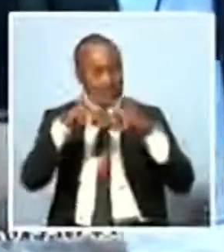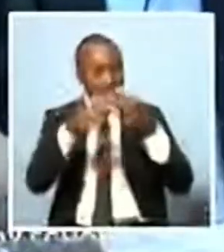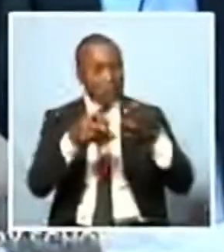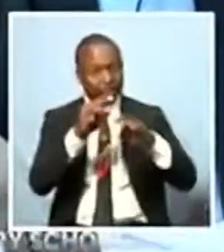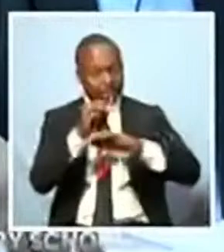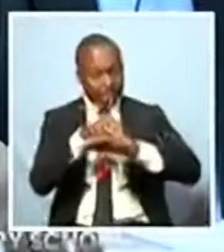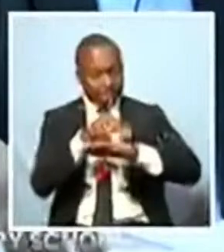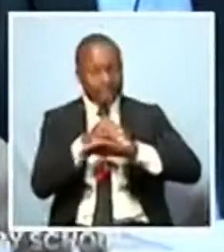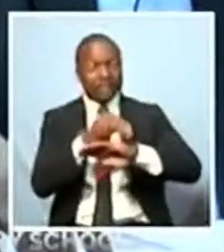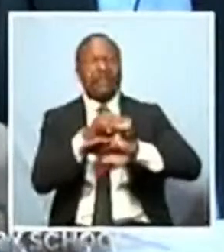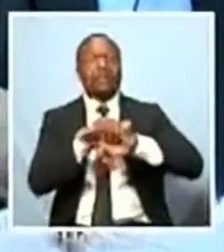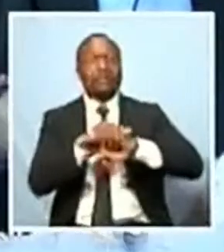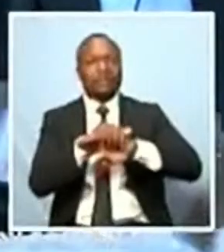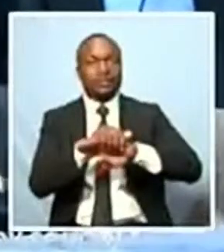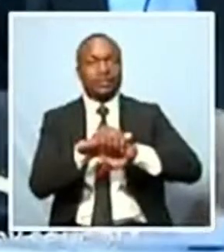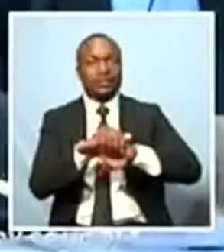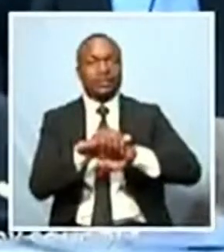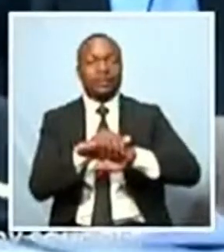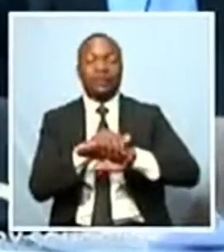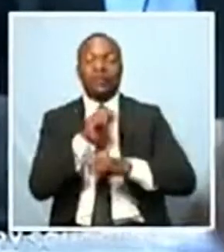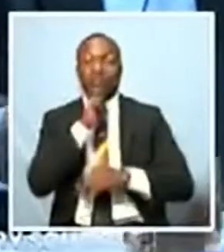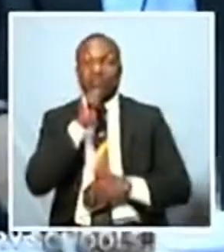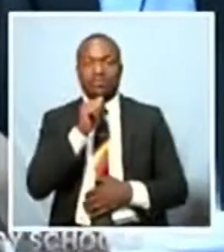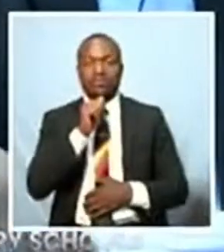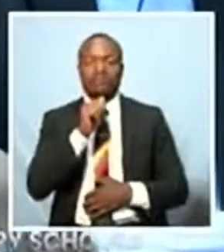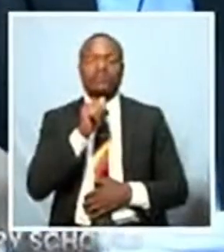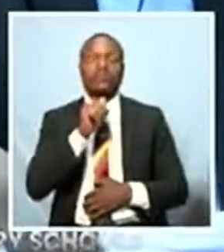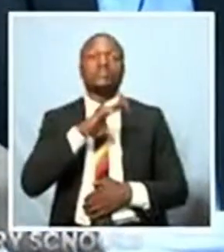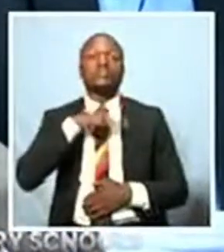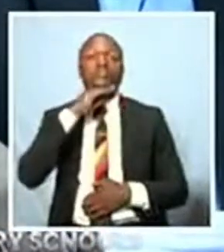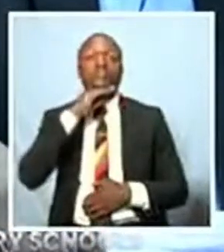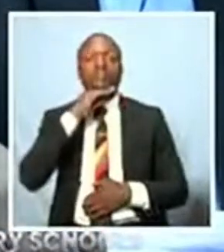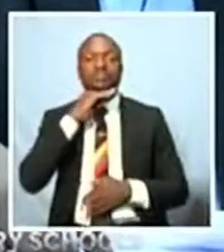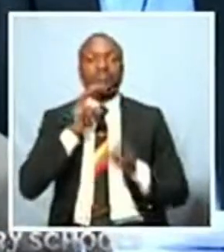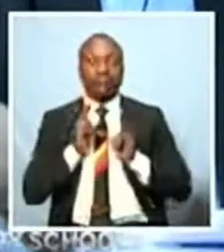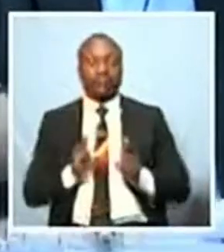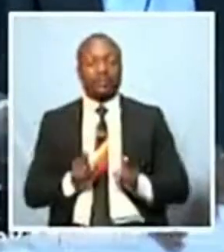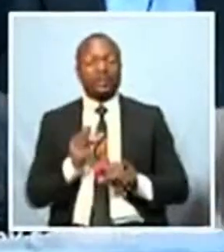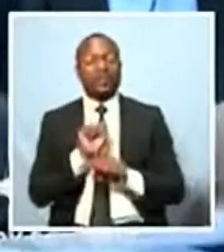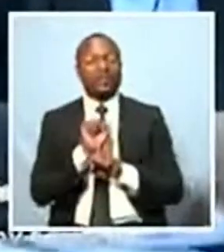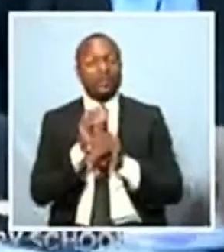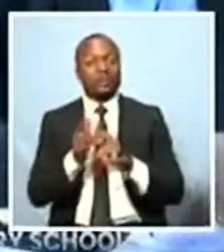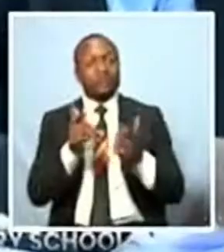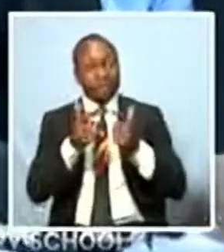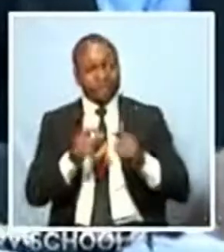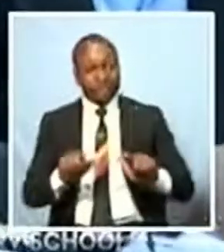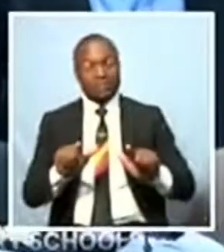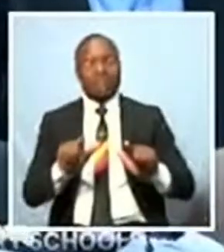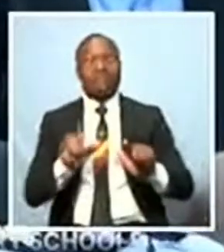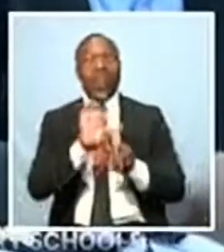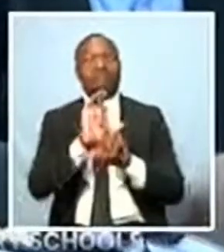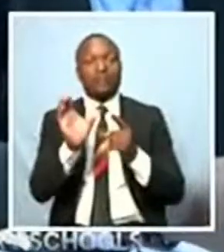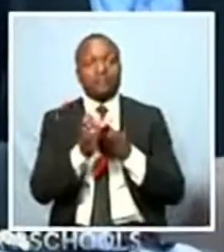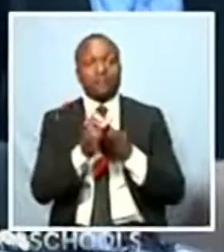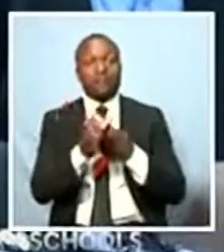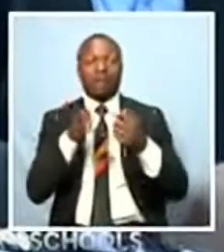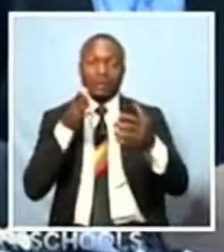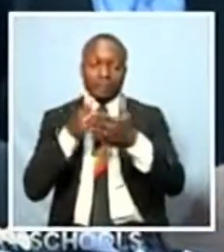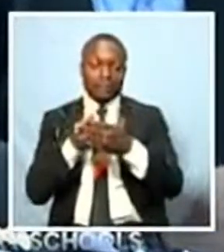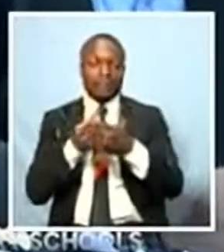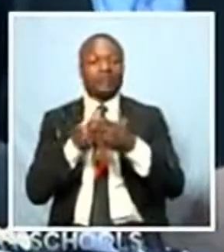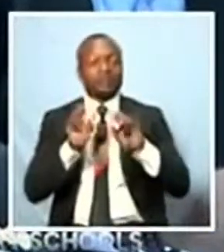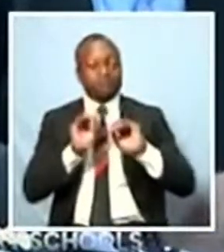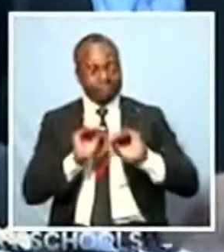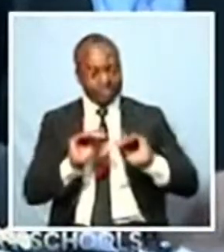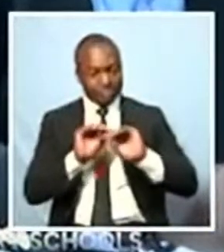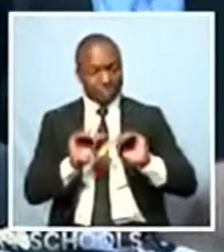among them, inadequate human resource and teacher capacity gap, language and cultural barriers in literacy